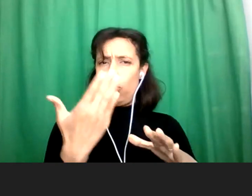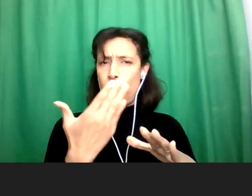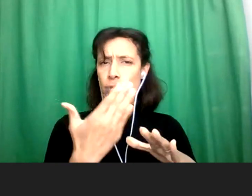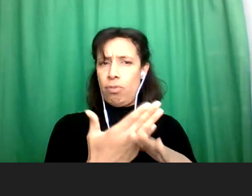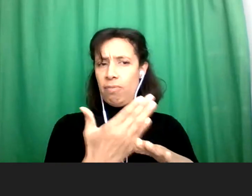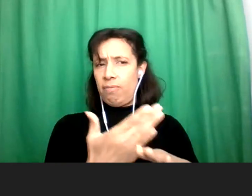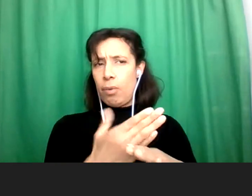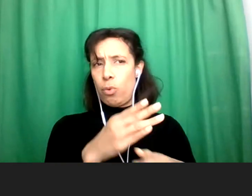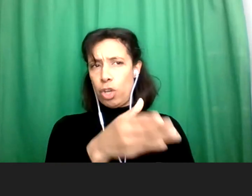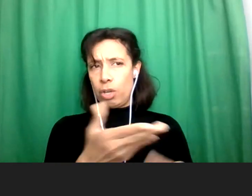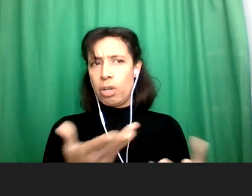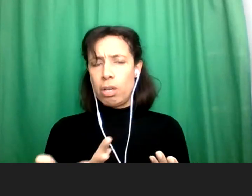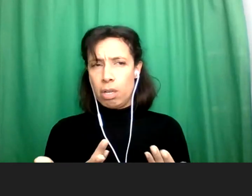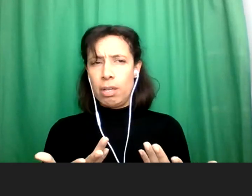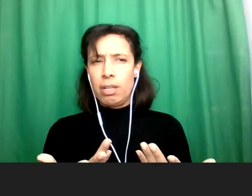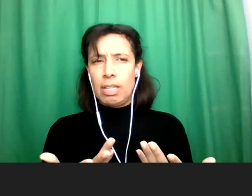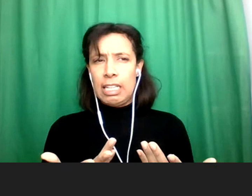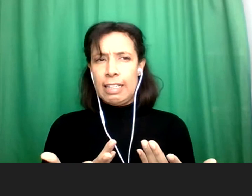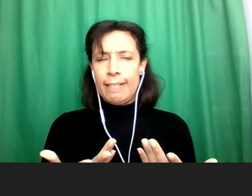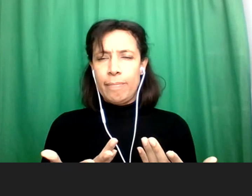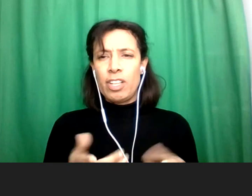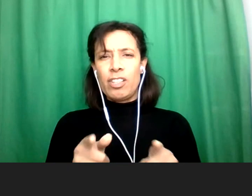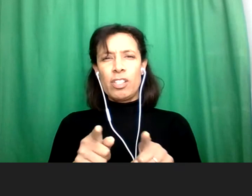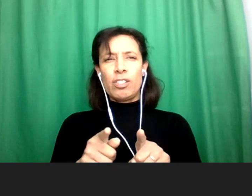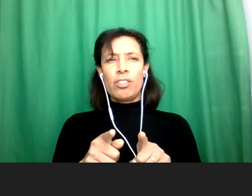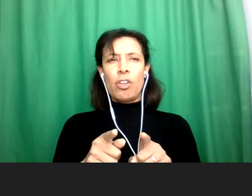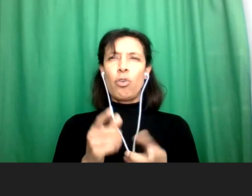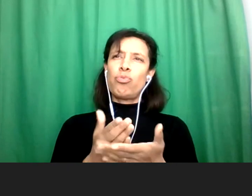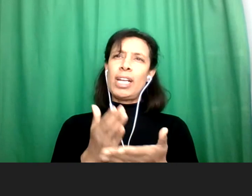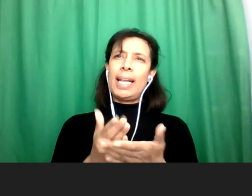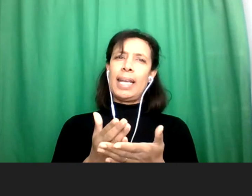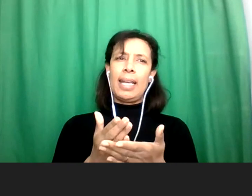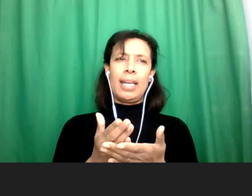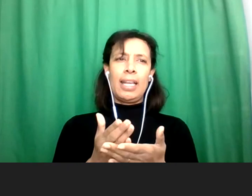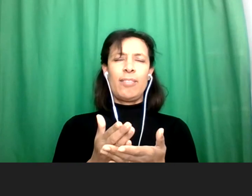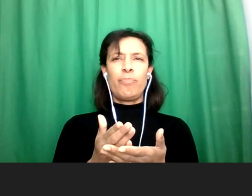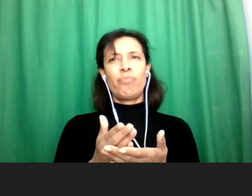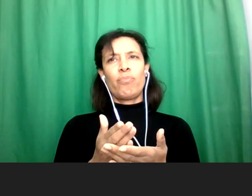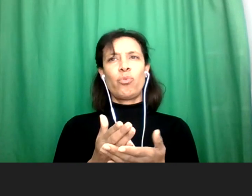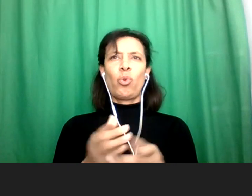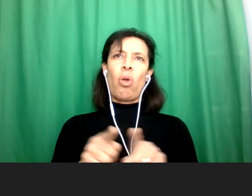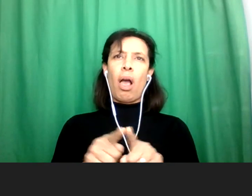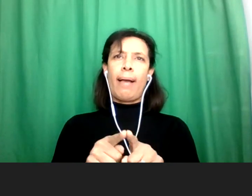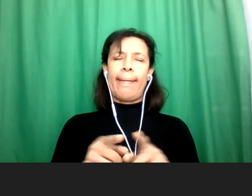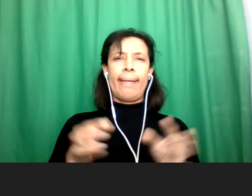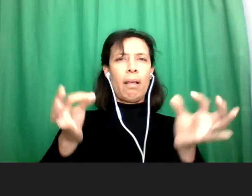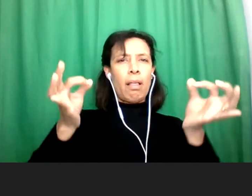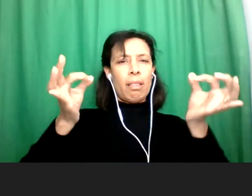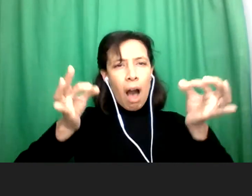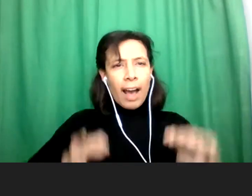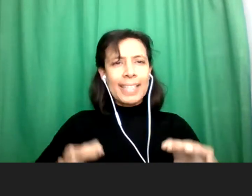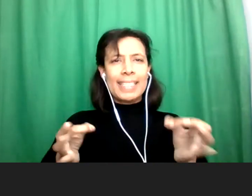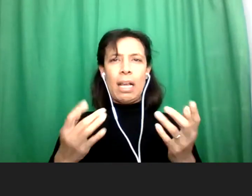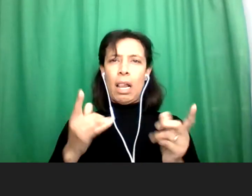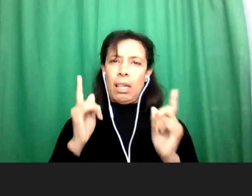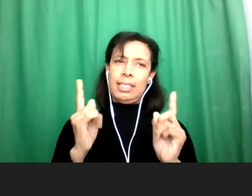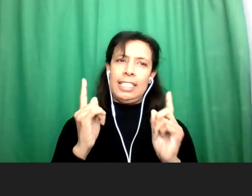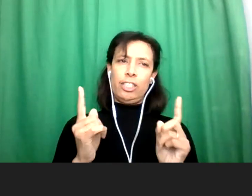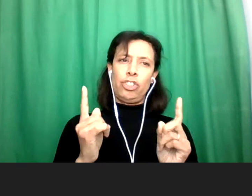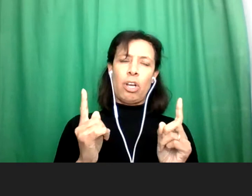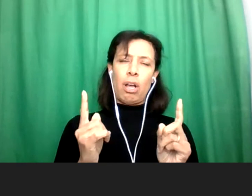you to use that. What you're doing is you're putting yourself in you're the ideal teacher, if you like. And one of the challenges for teachers in